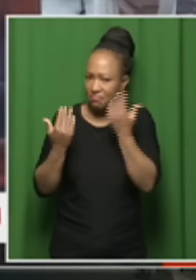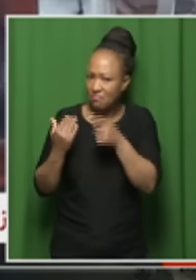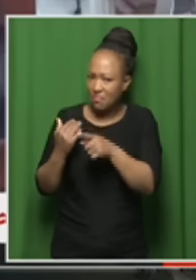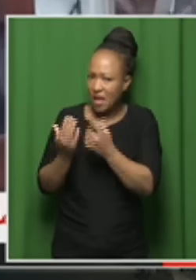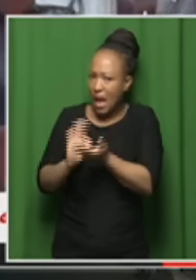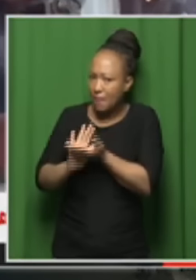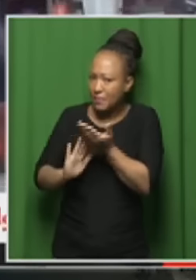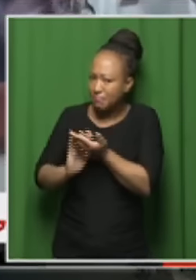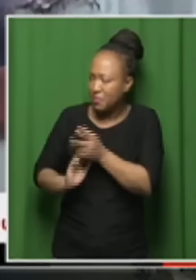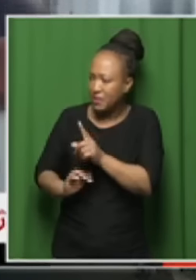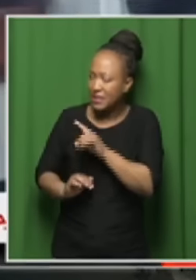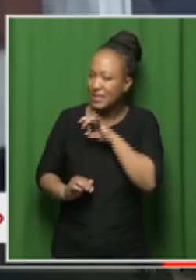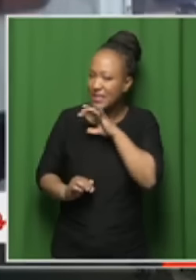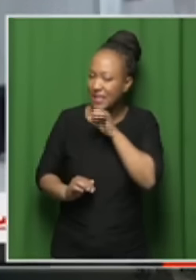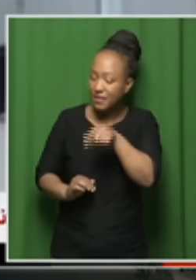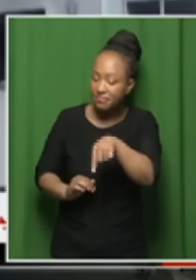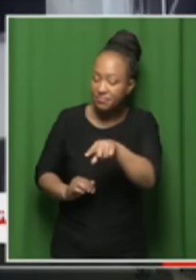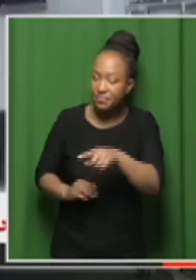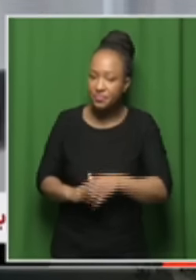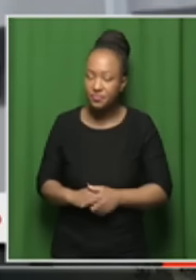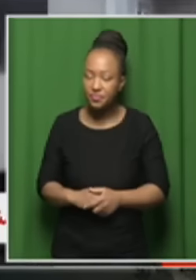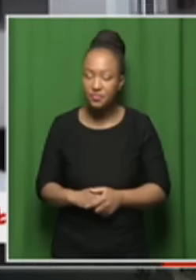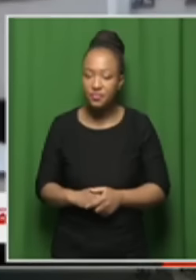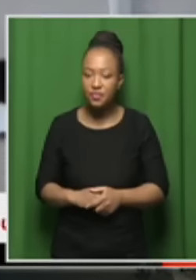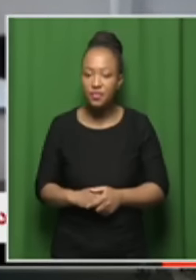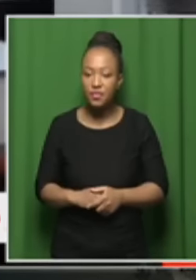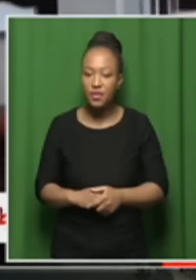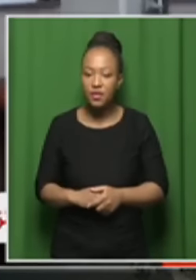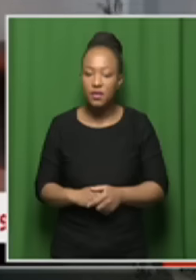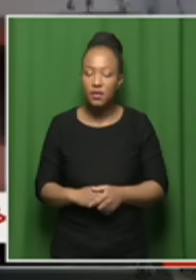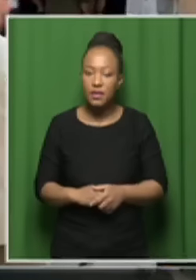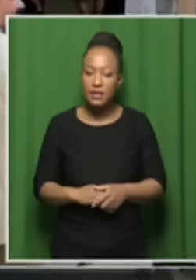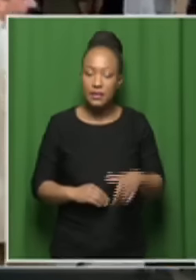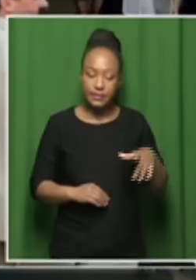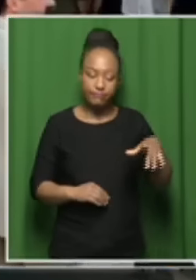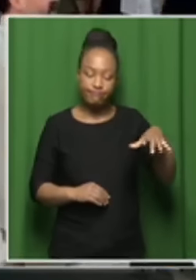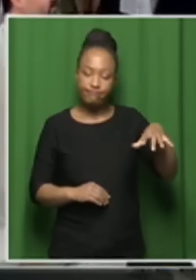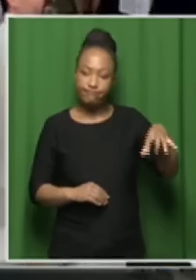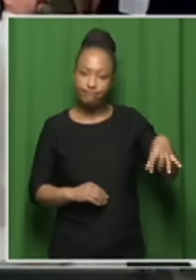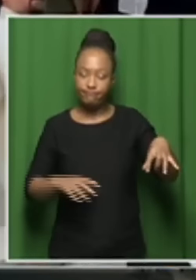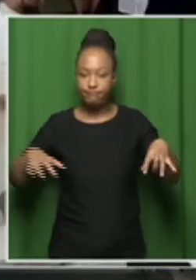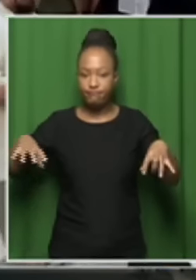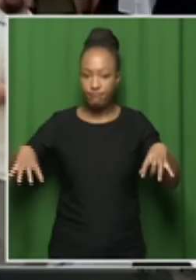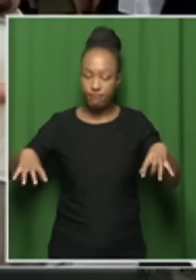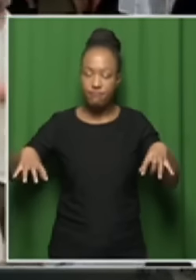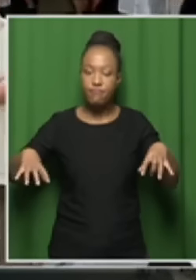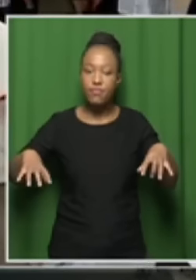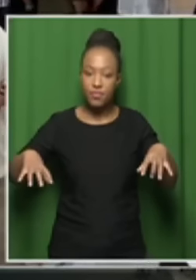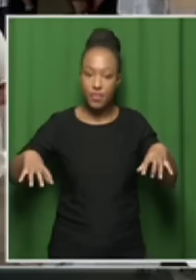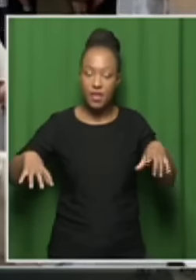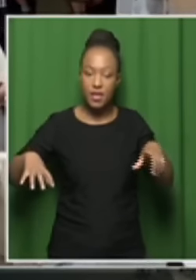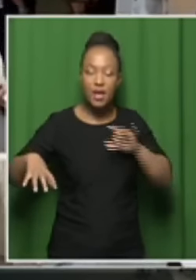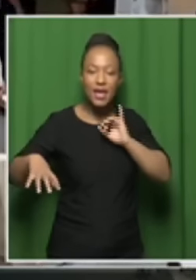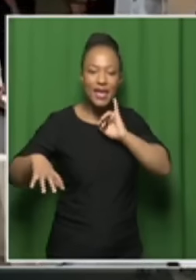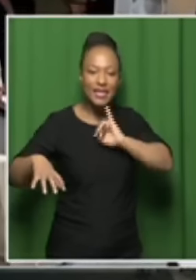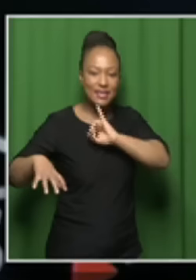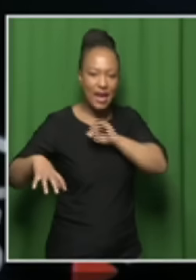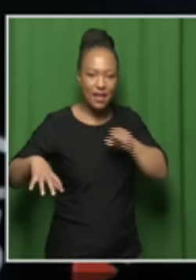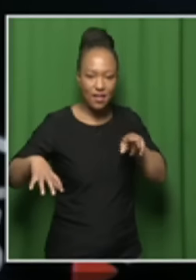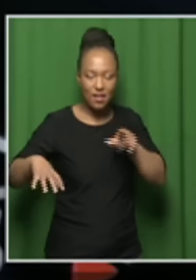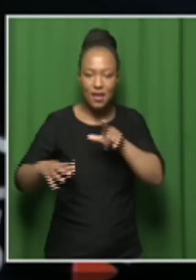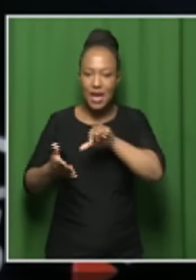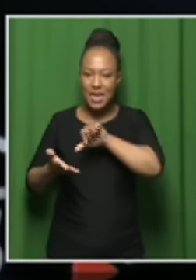Saturday. Well, this Israeli strike on Iran just, I think, adds a additional layer to the cake, as it were.